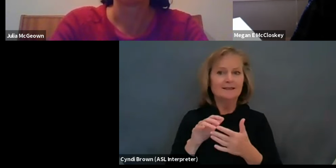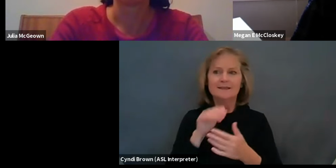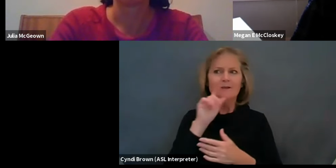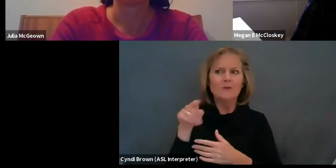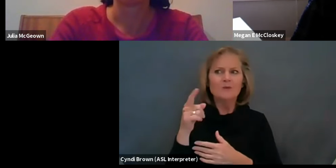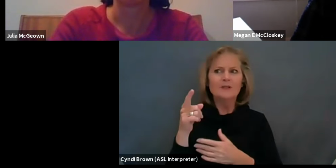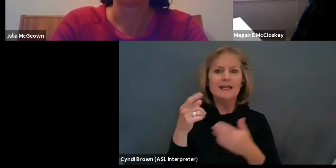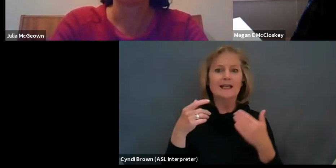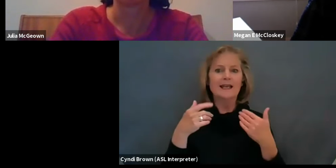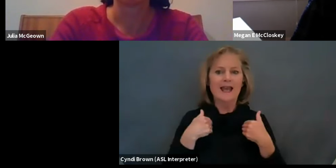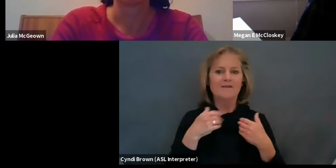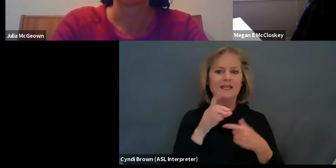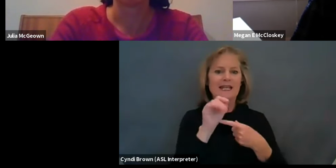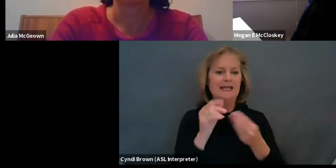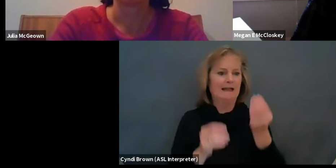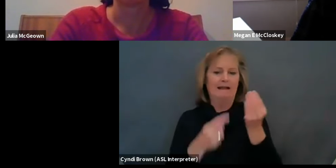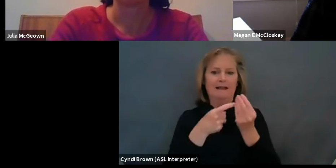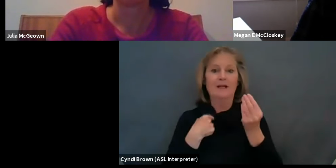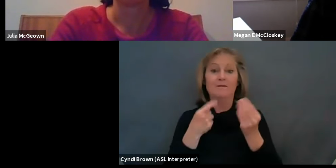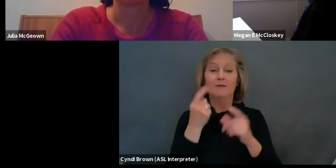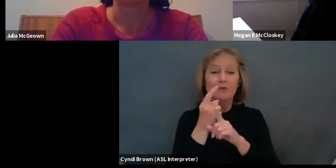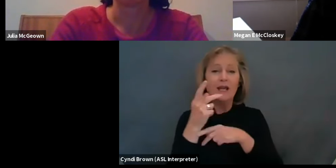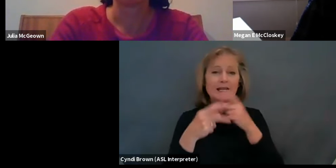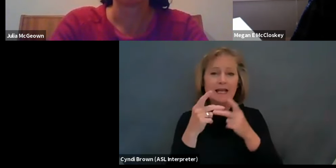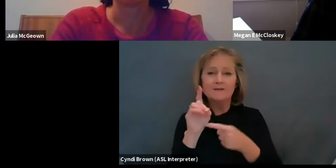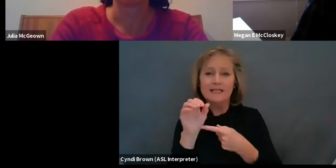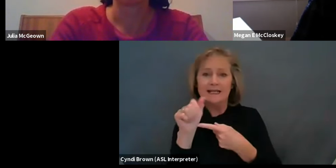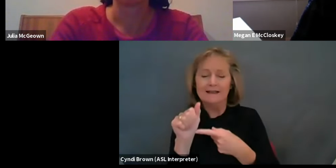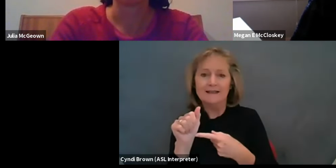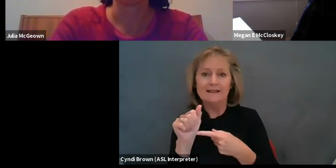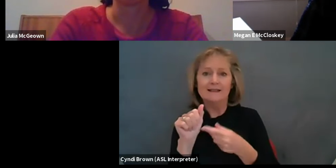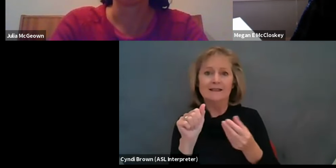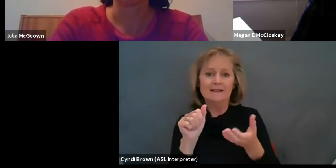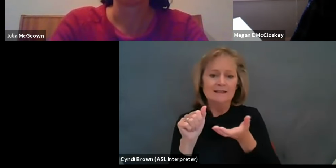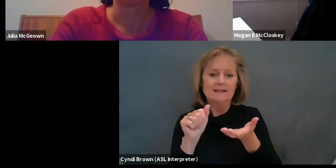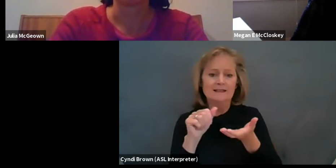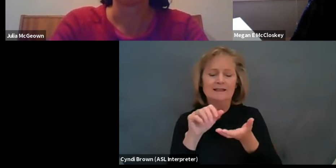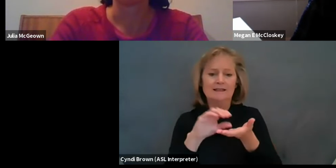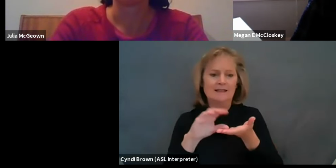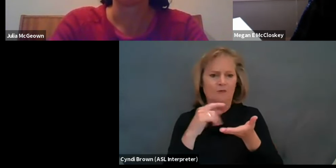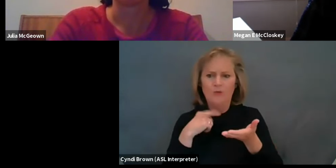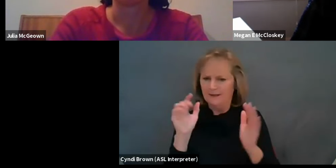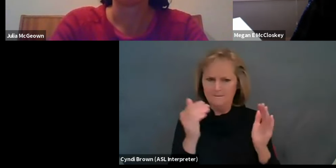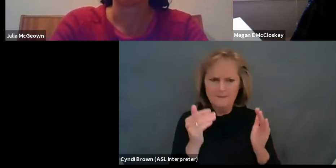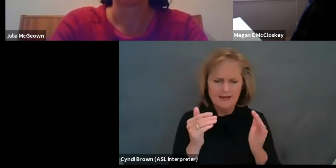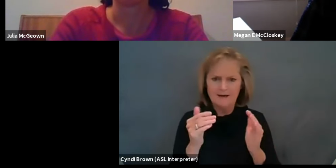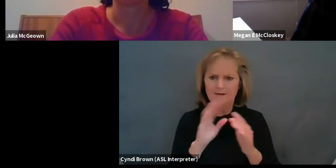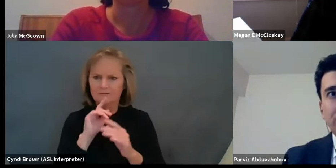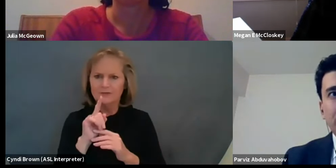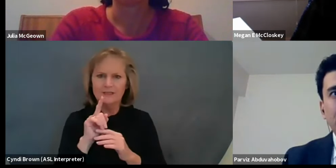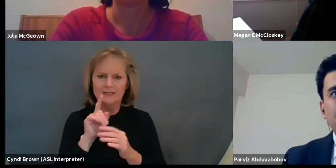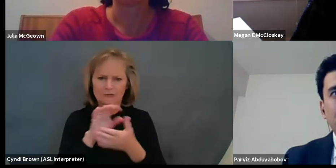just having data, but it's having the right kind of data that we can compare it and really